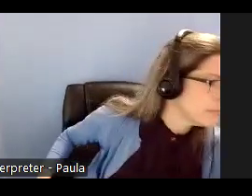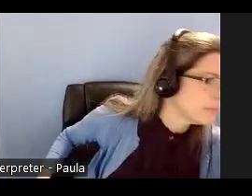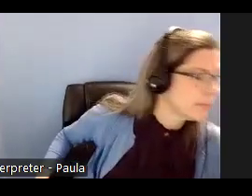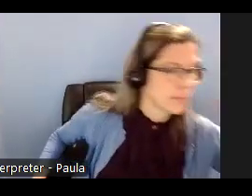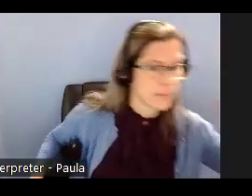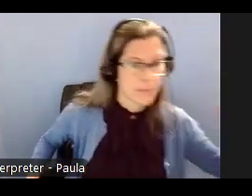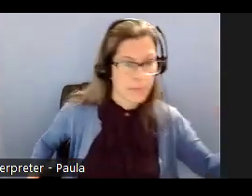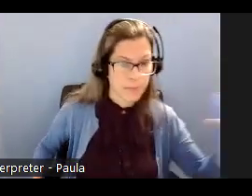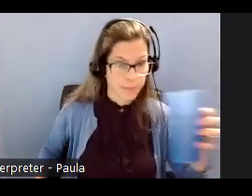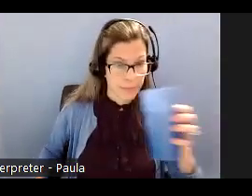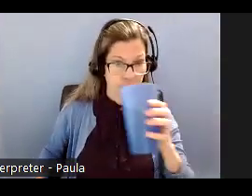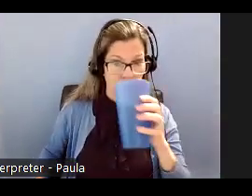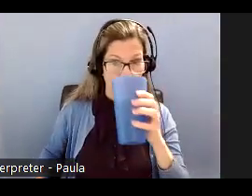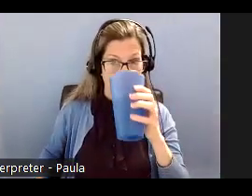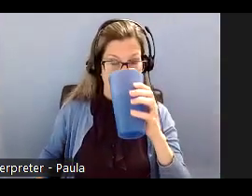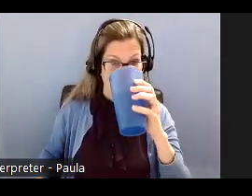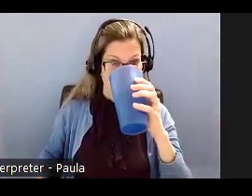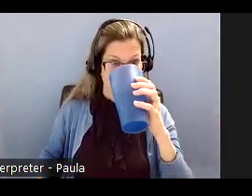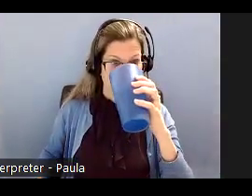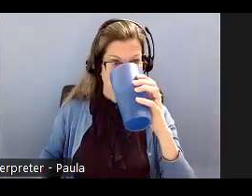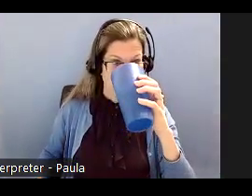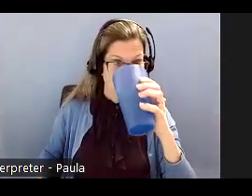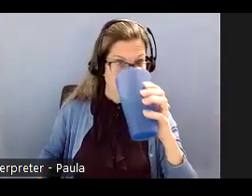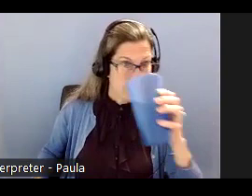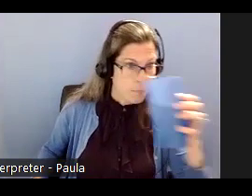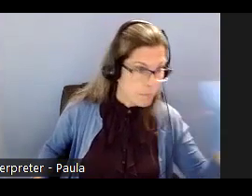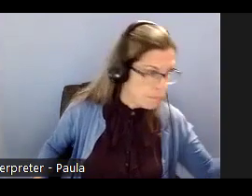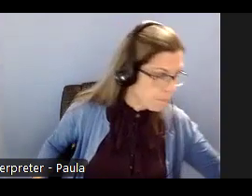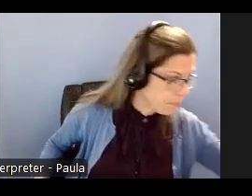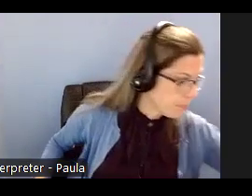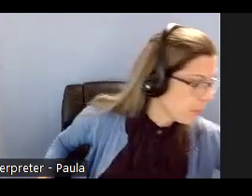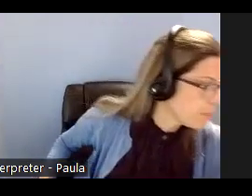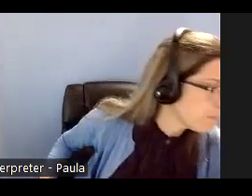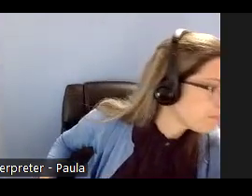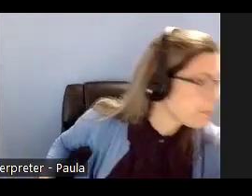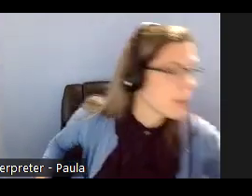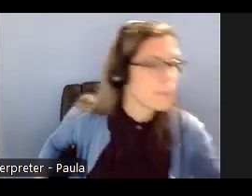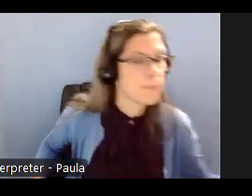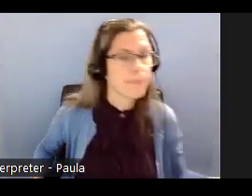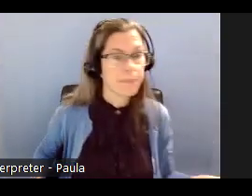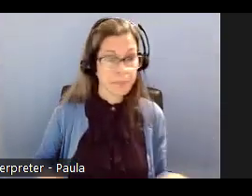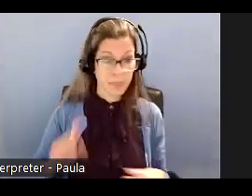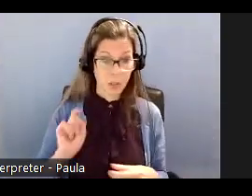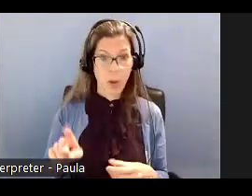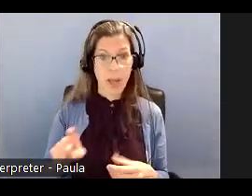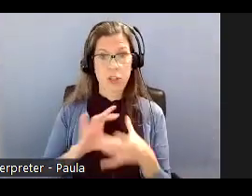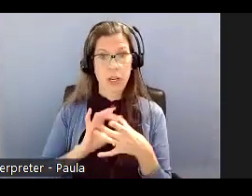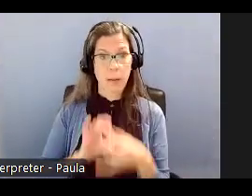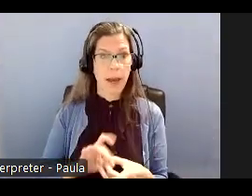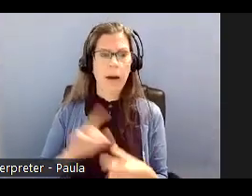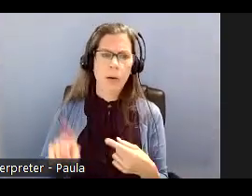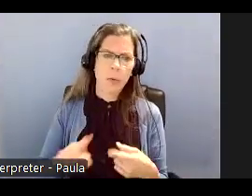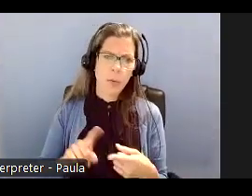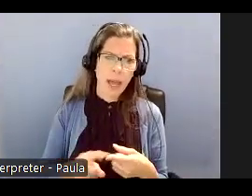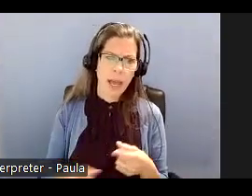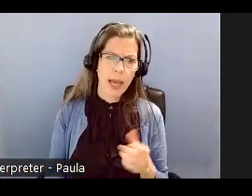And I will just note, I do see a couple of questions about when the program, when you can start to enroll in the program. So I'll just reiterate that